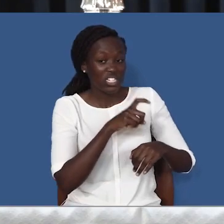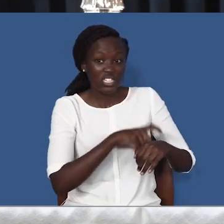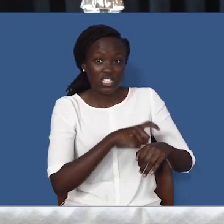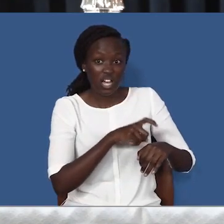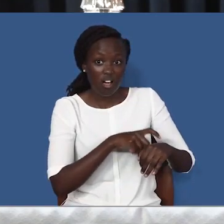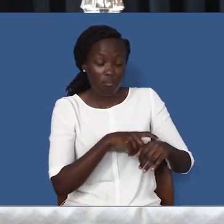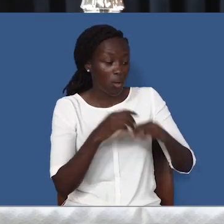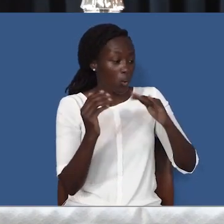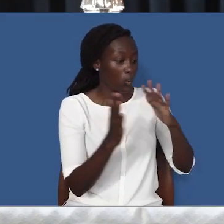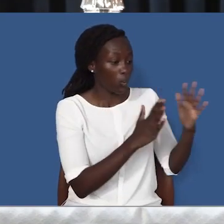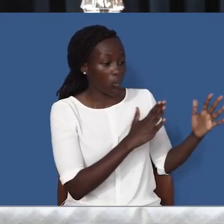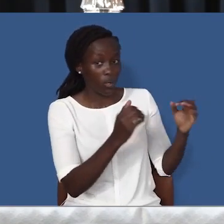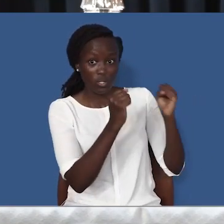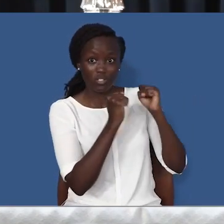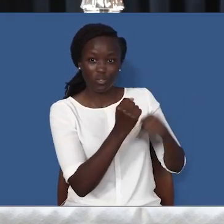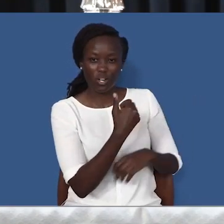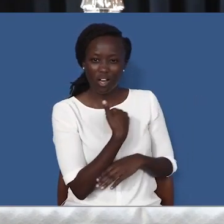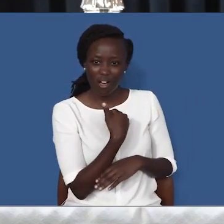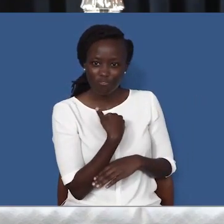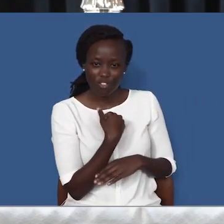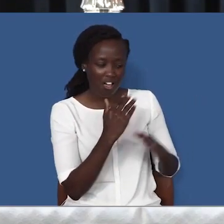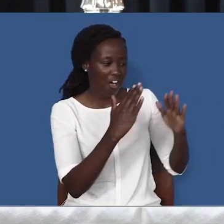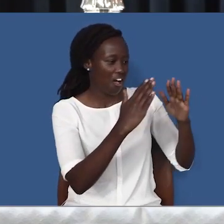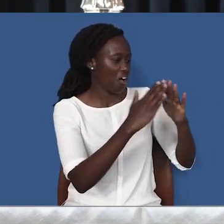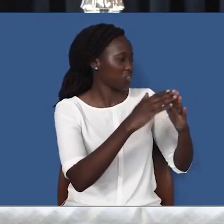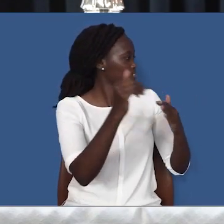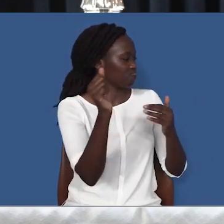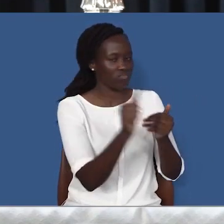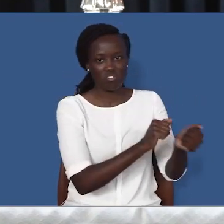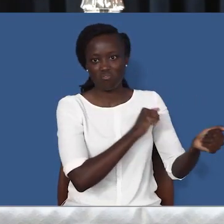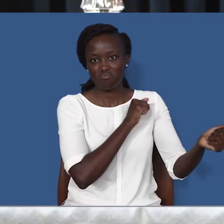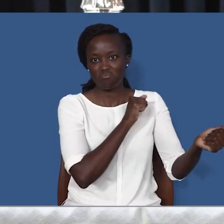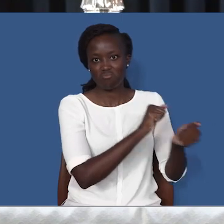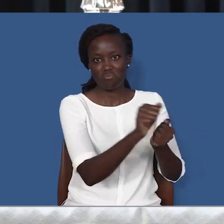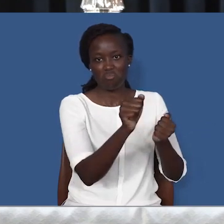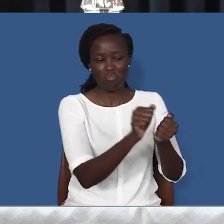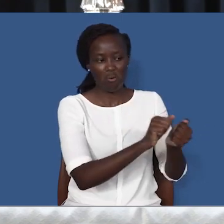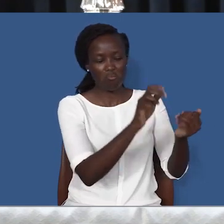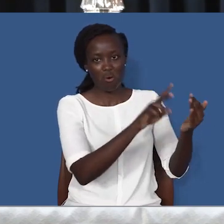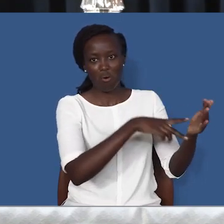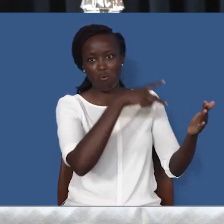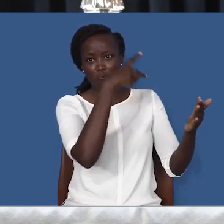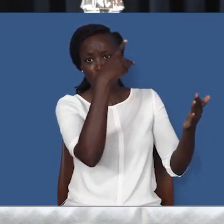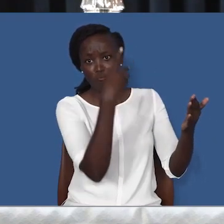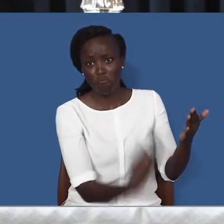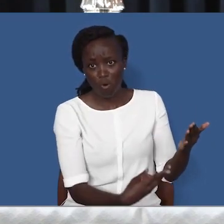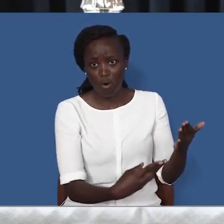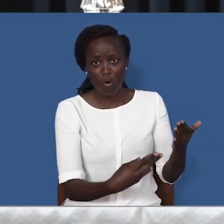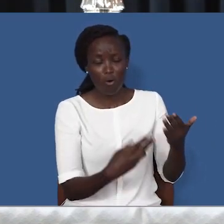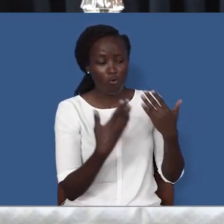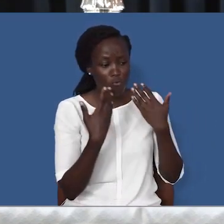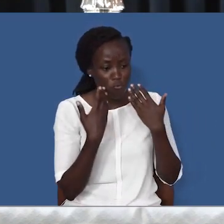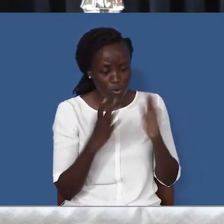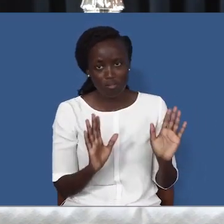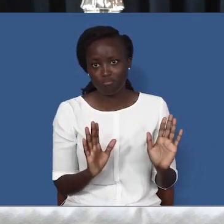says, when the torrents came, struck the house, and the house fell down